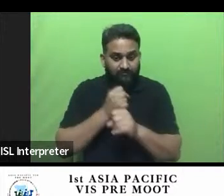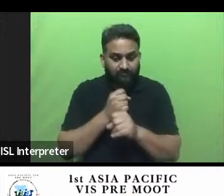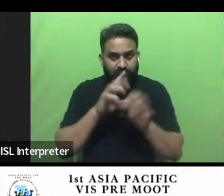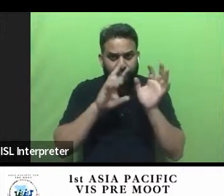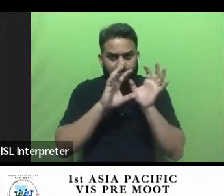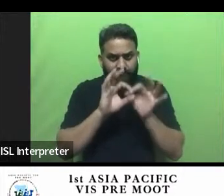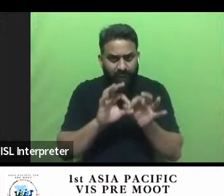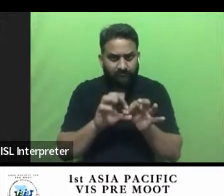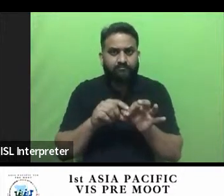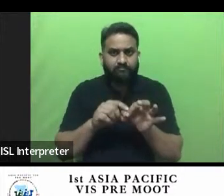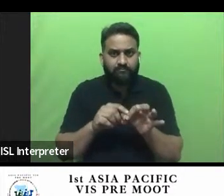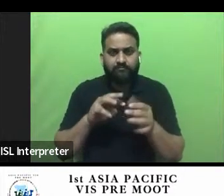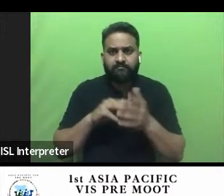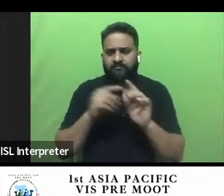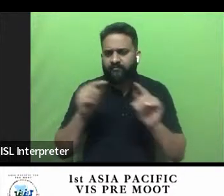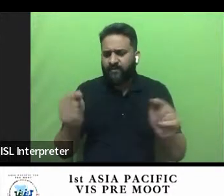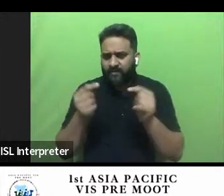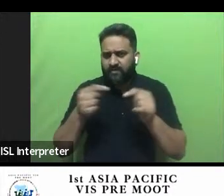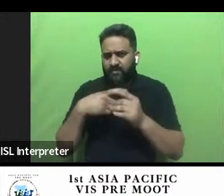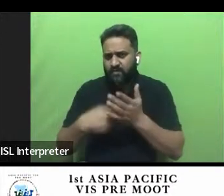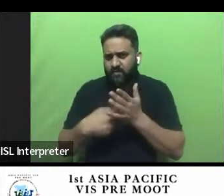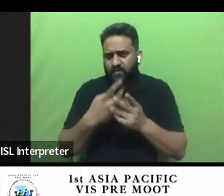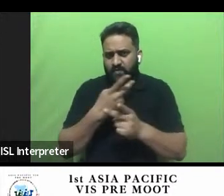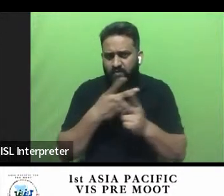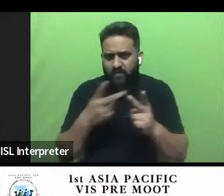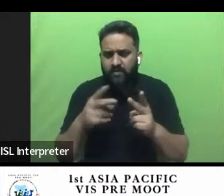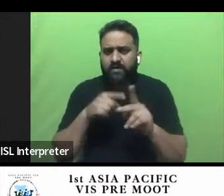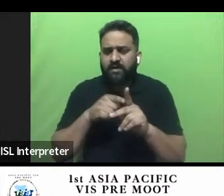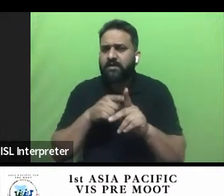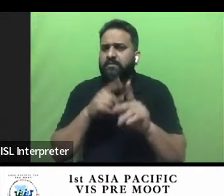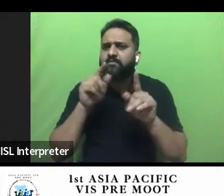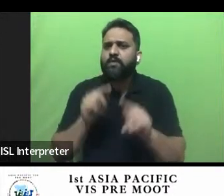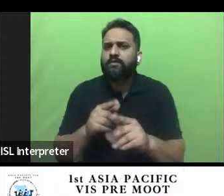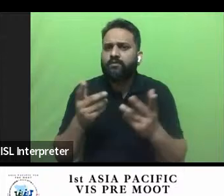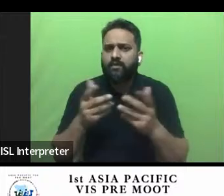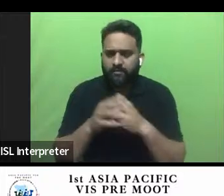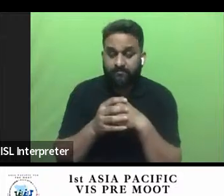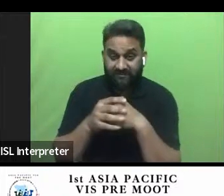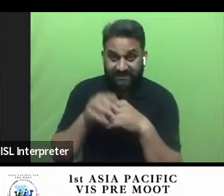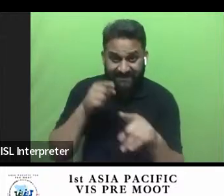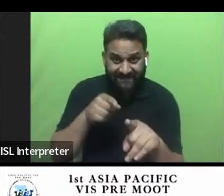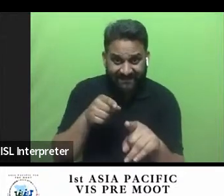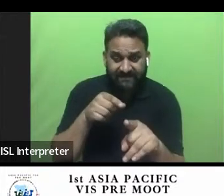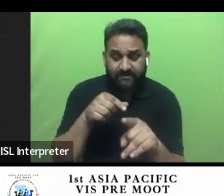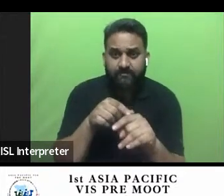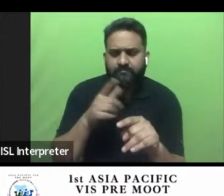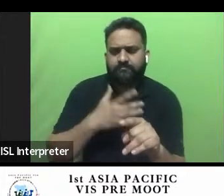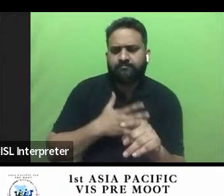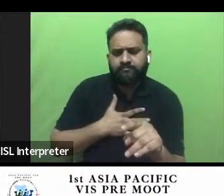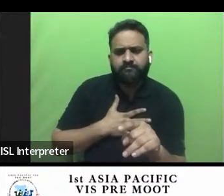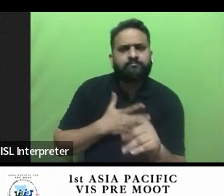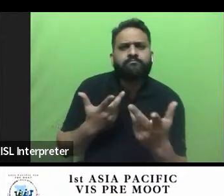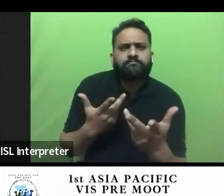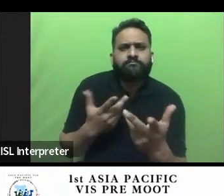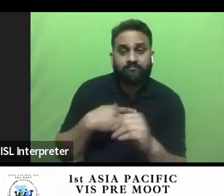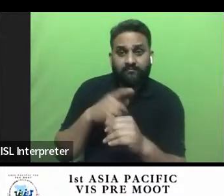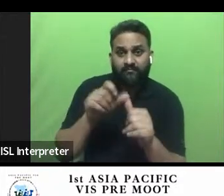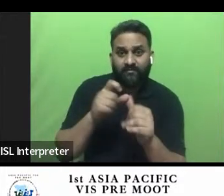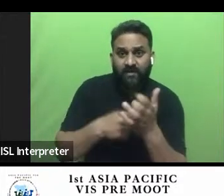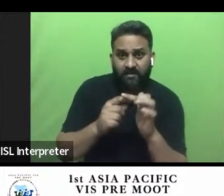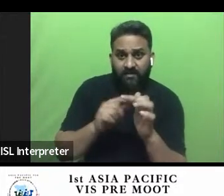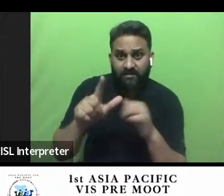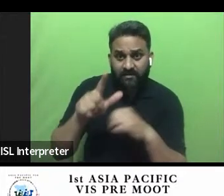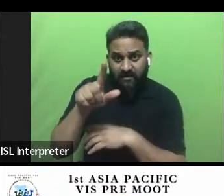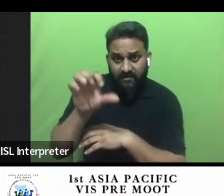whether dispute resolution clauses fall within its scope. In this regard, we rely on Article 19 of the